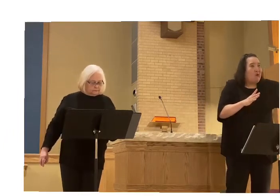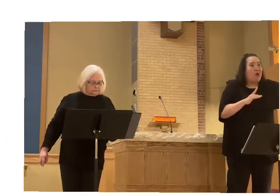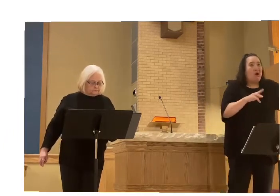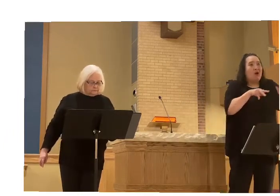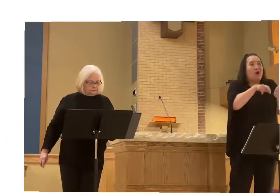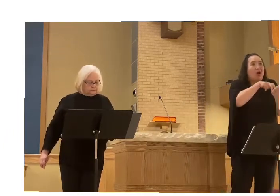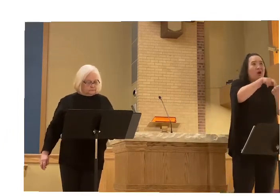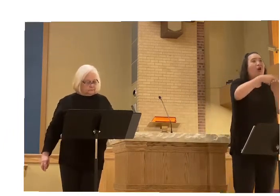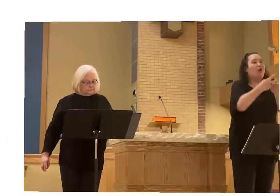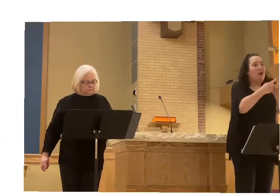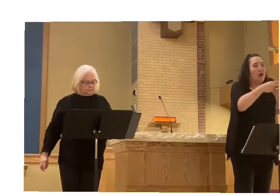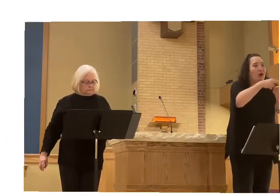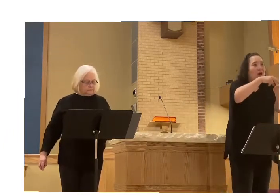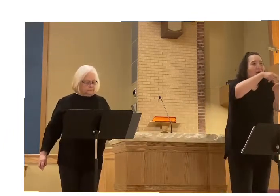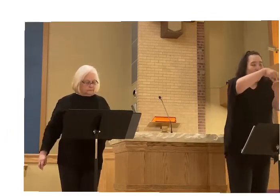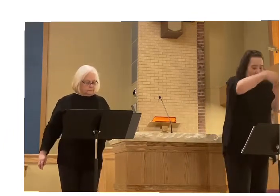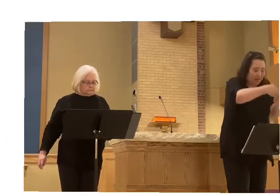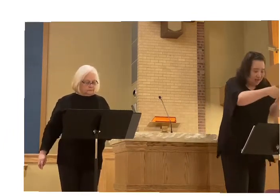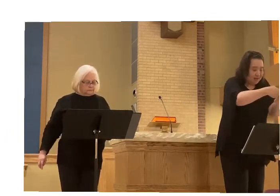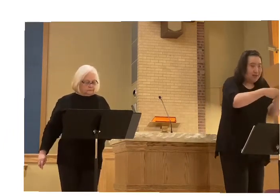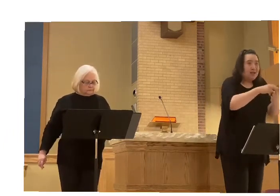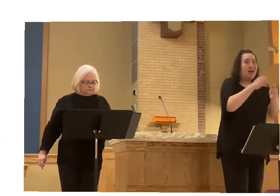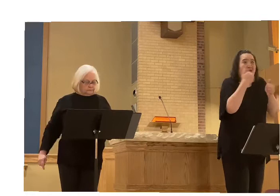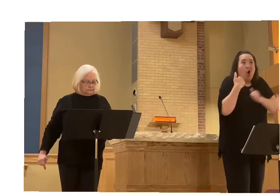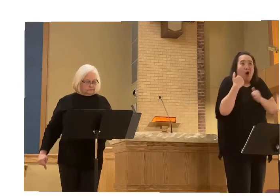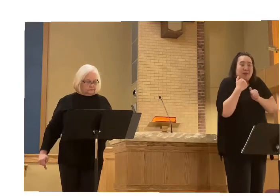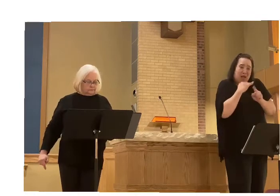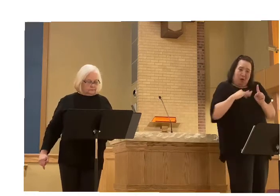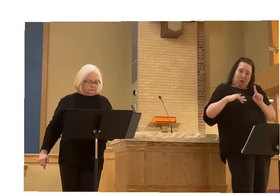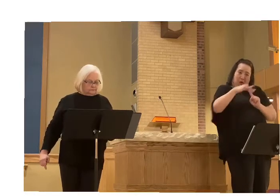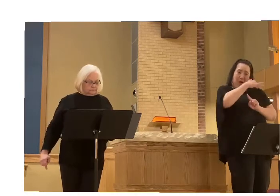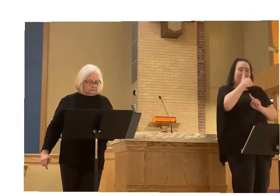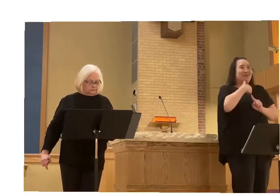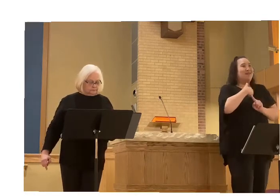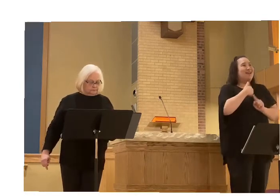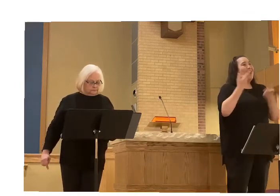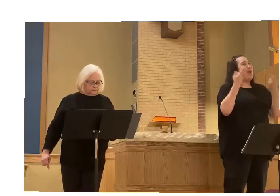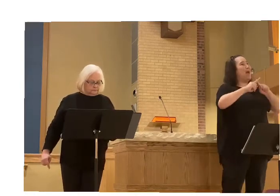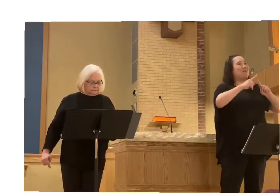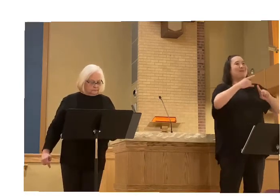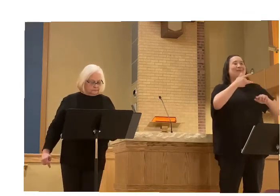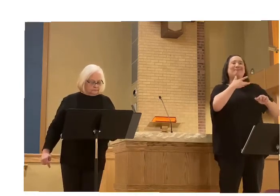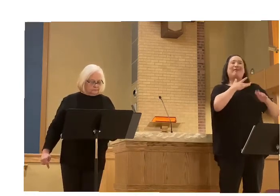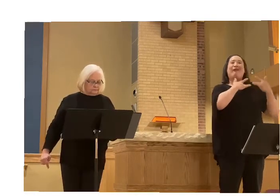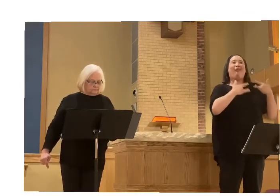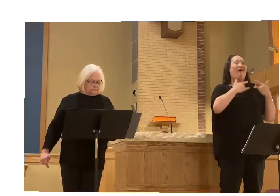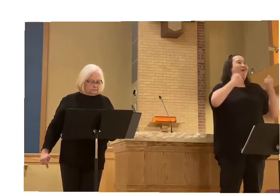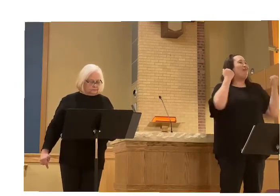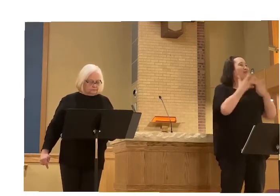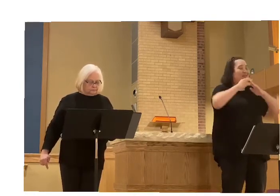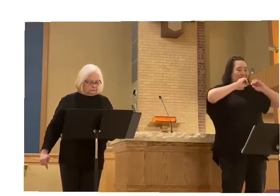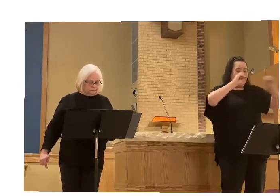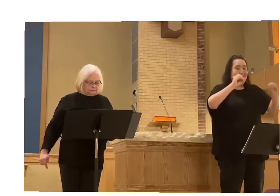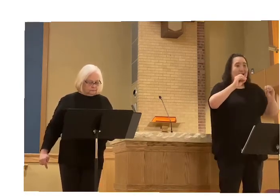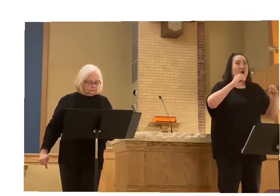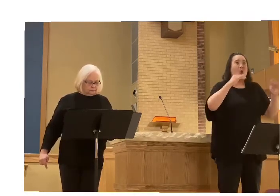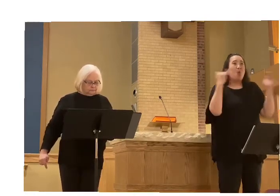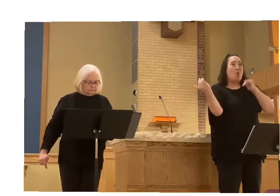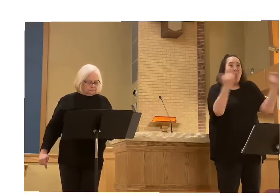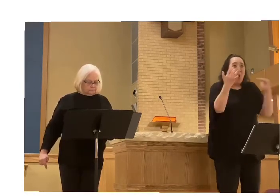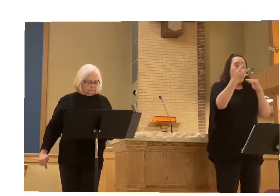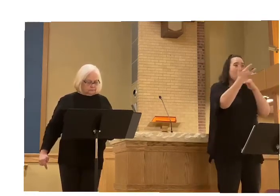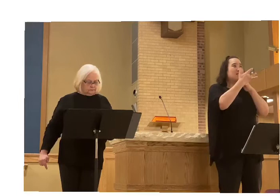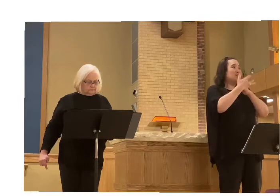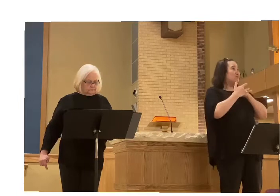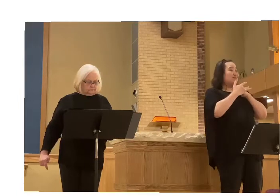Though an army encamp against me, my heart will not fear. if a war be waged upon me,